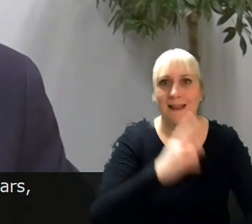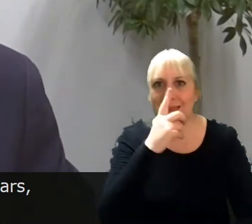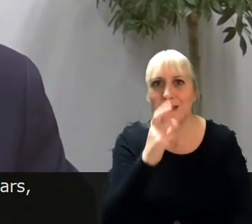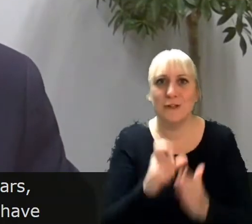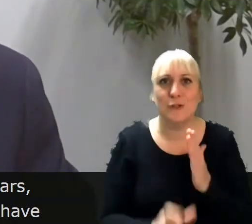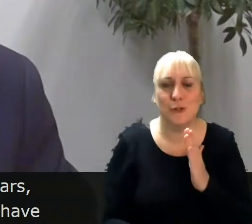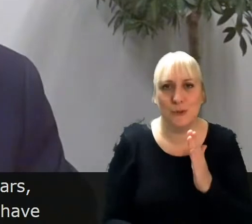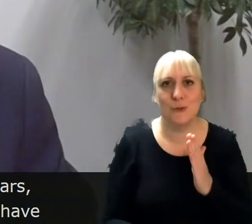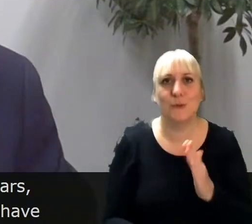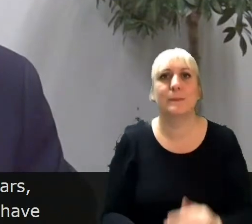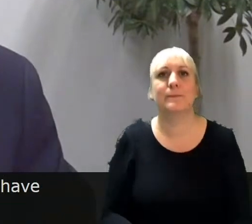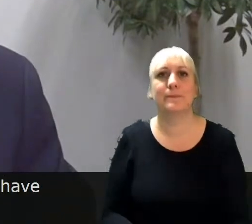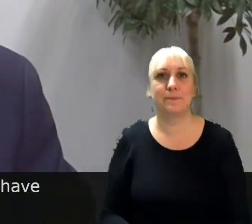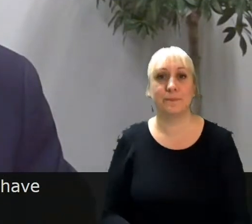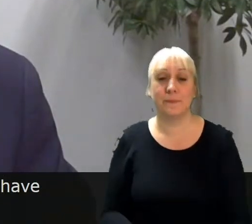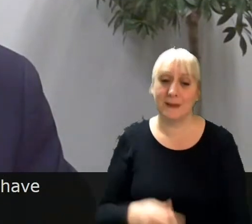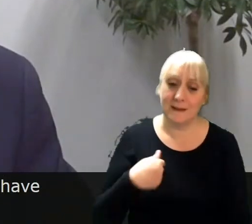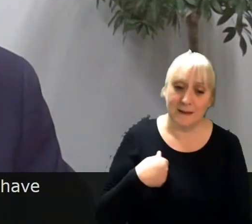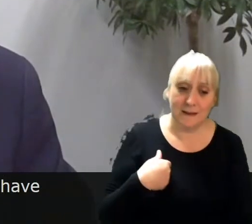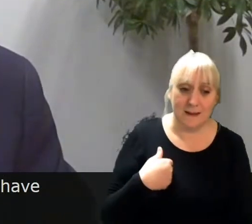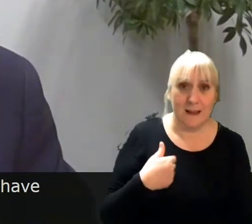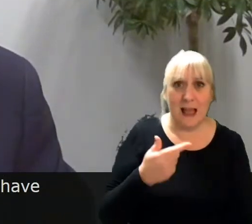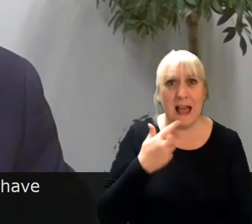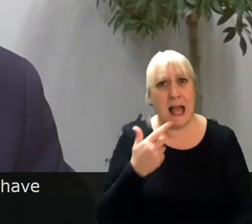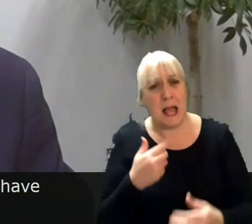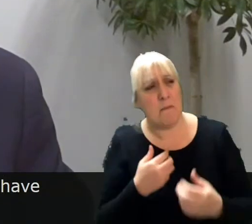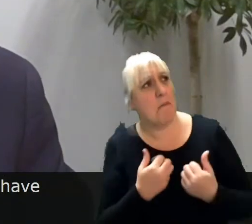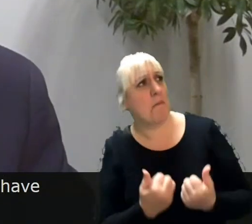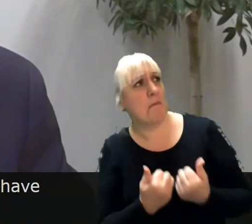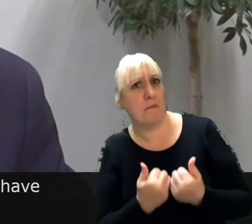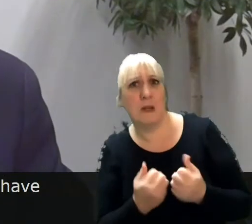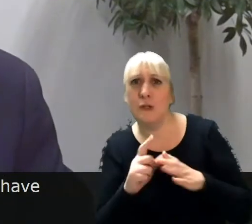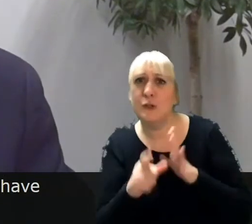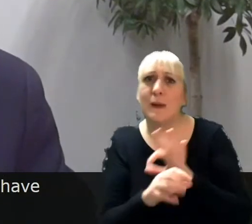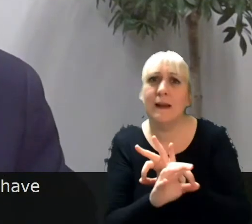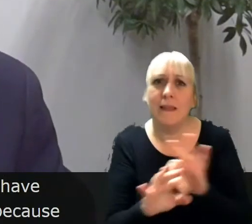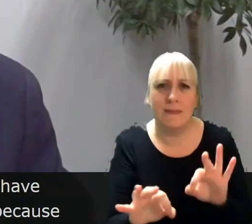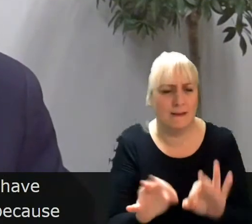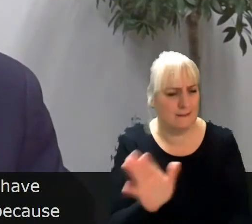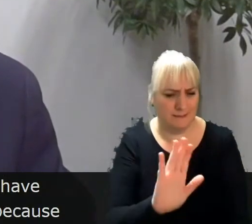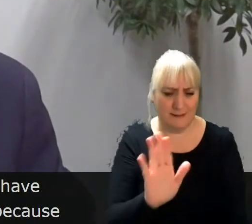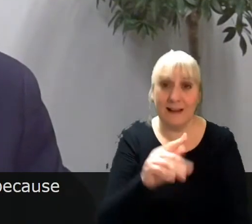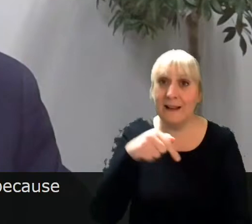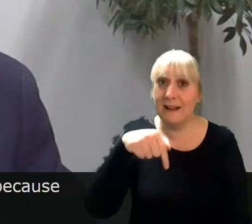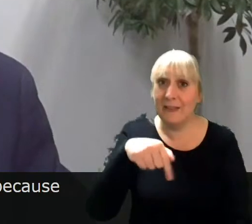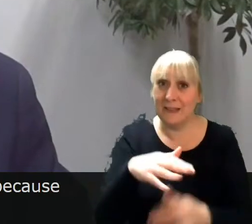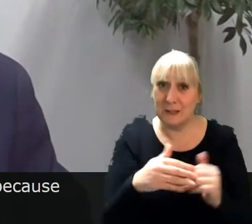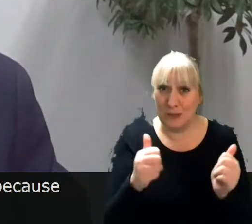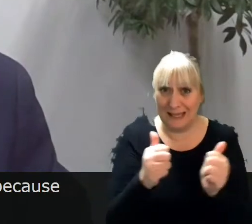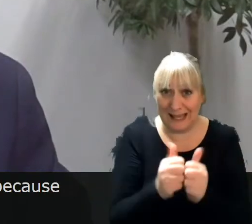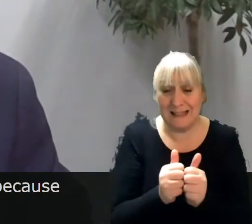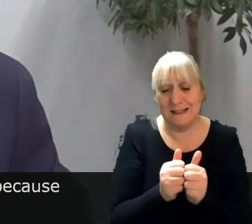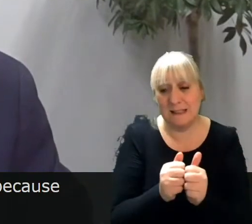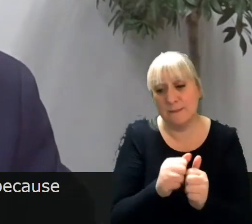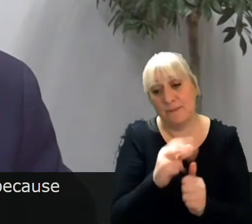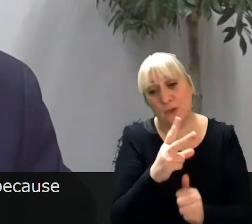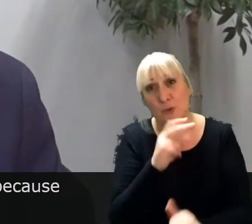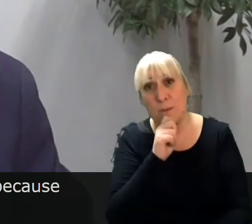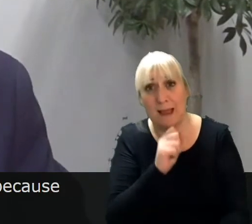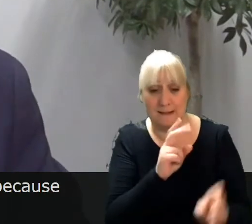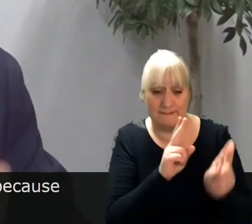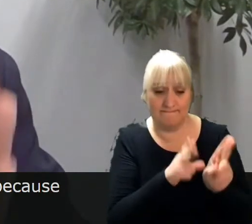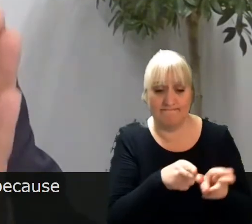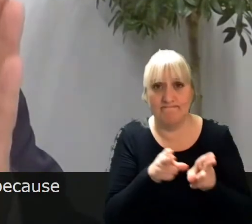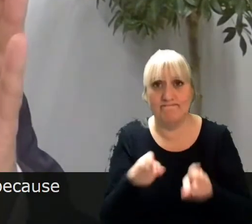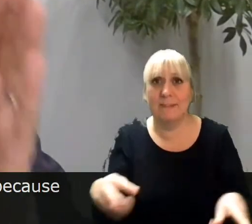complacent, because every loss of life is heartbreaking for the family. This weekend, 2 men lost their lives because of a knife